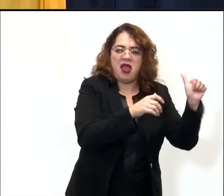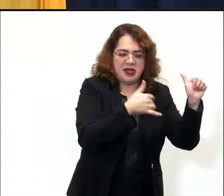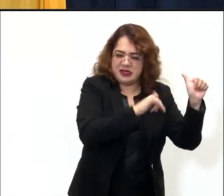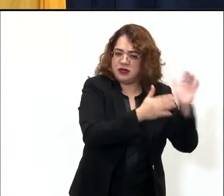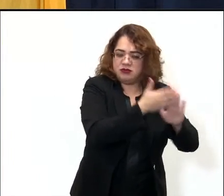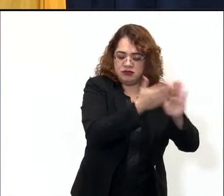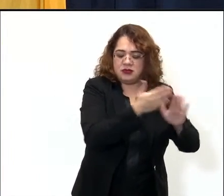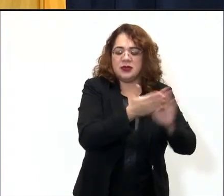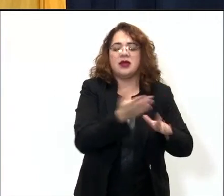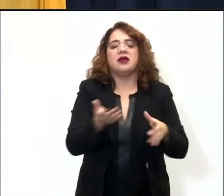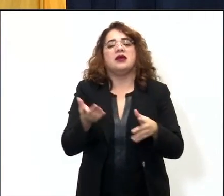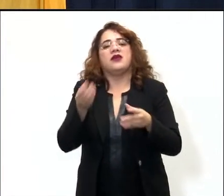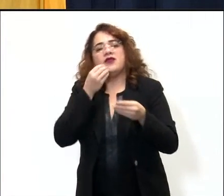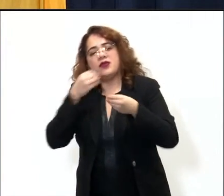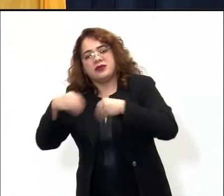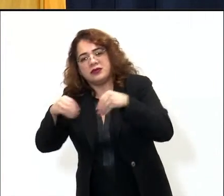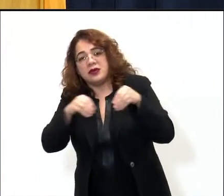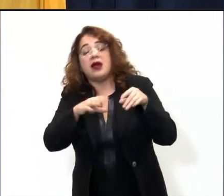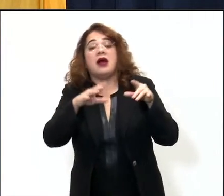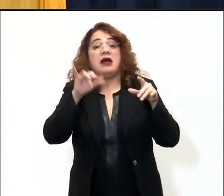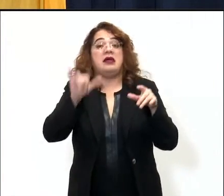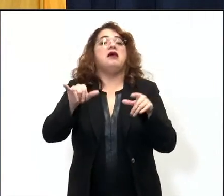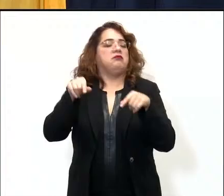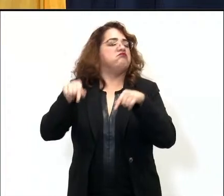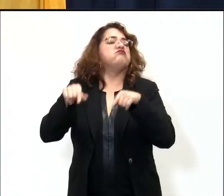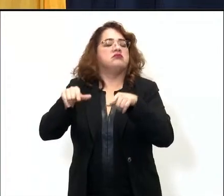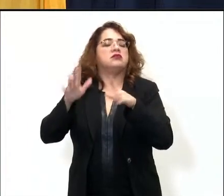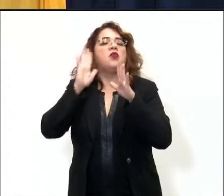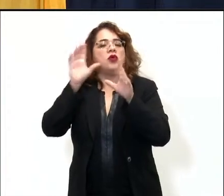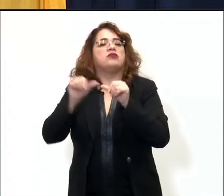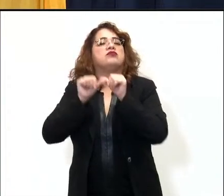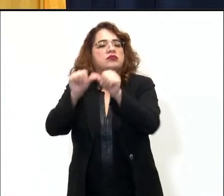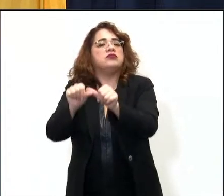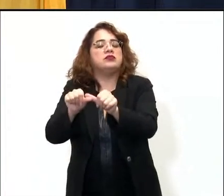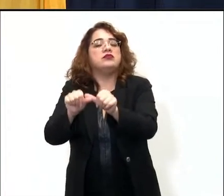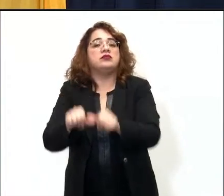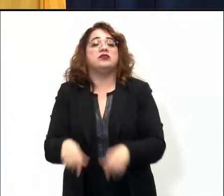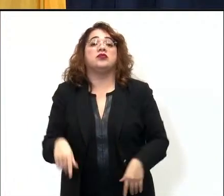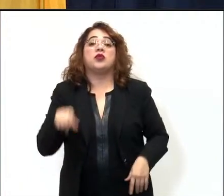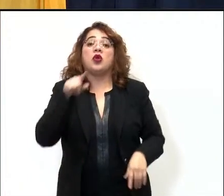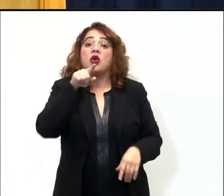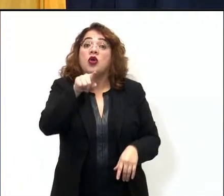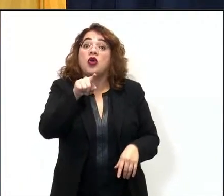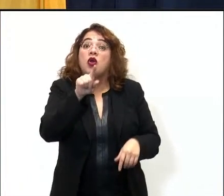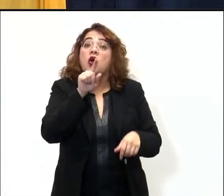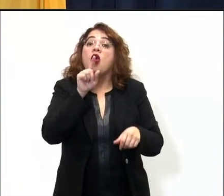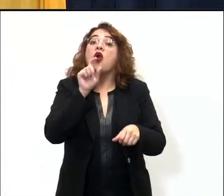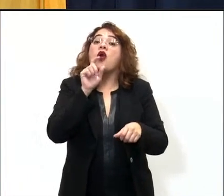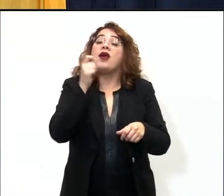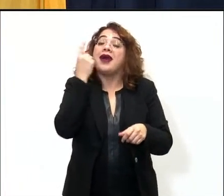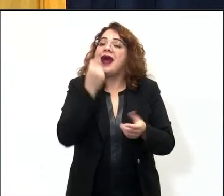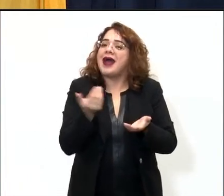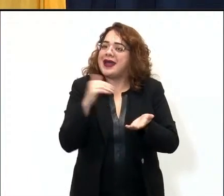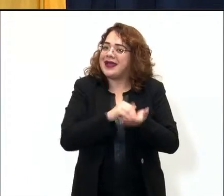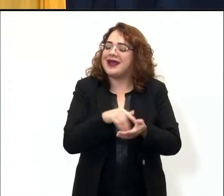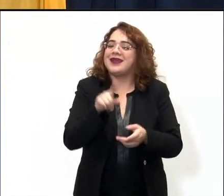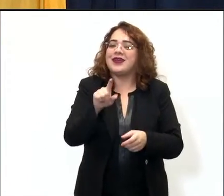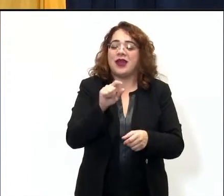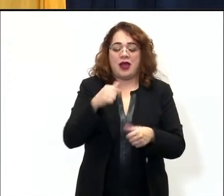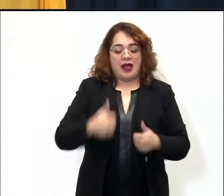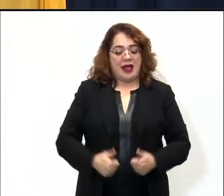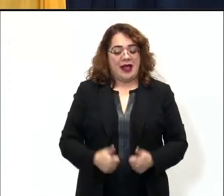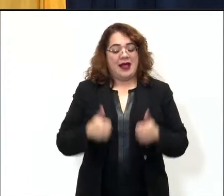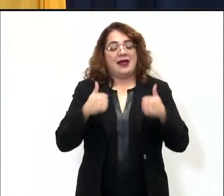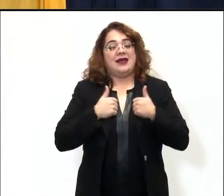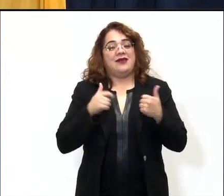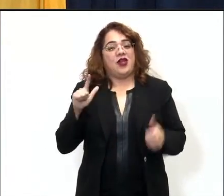are, and we've heard this over and over again, you are a Long Beach resident that works for Los Angeles Unified School District, or you are a Long Beach